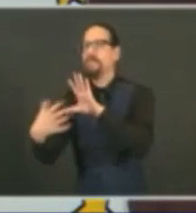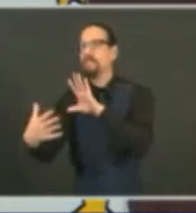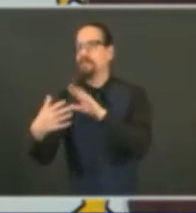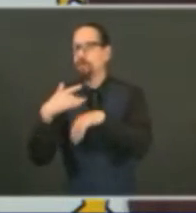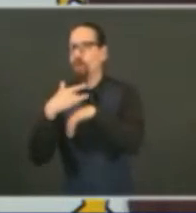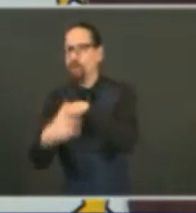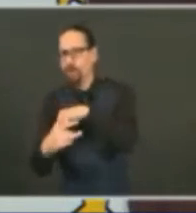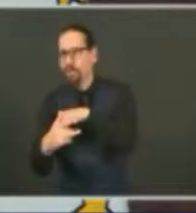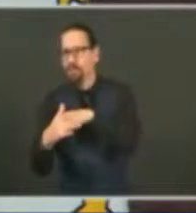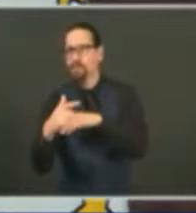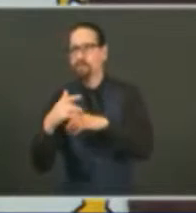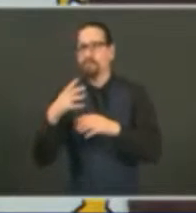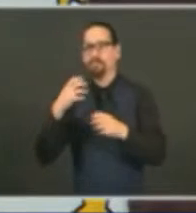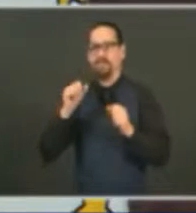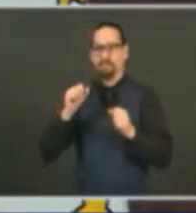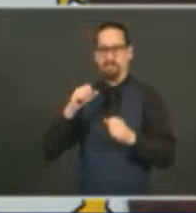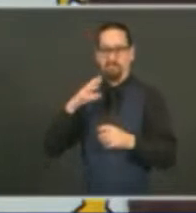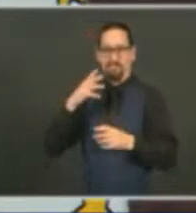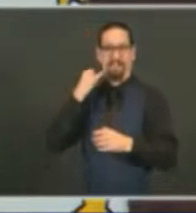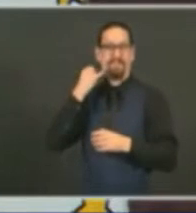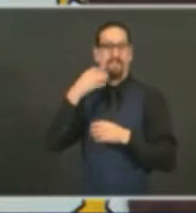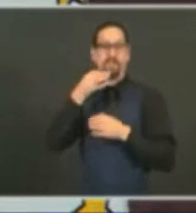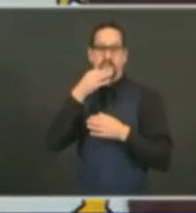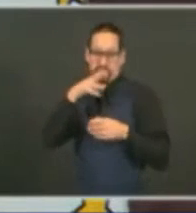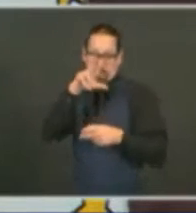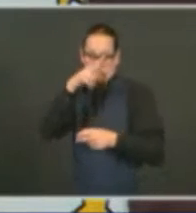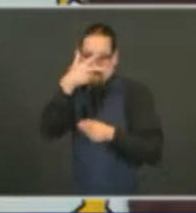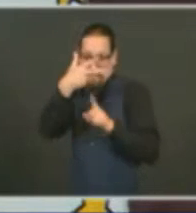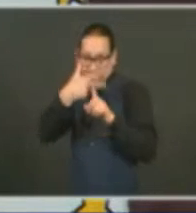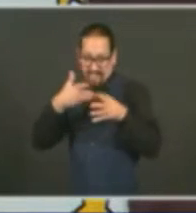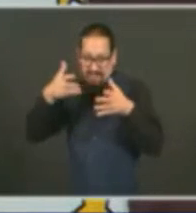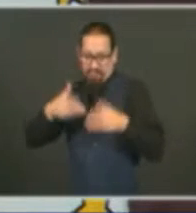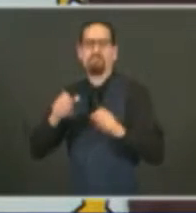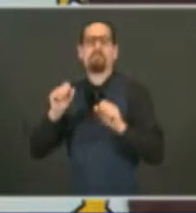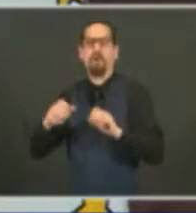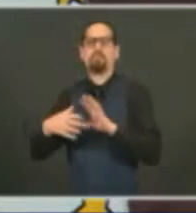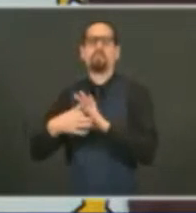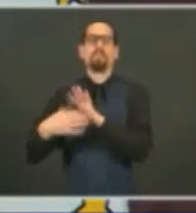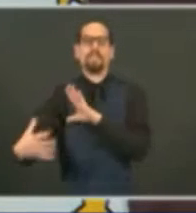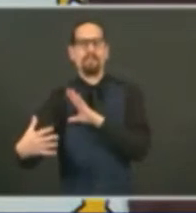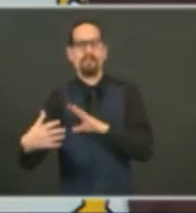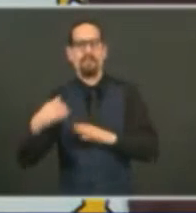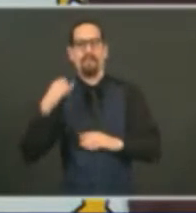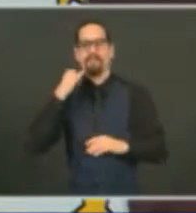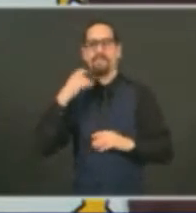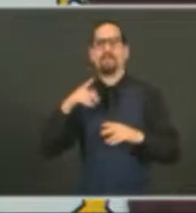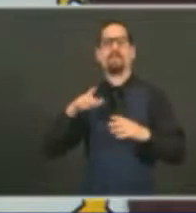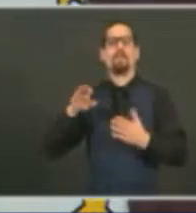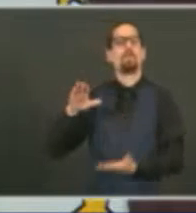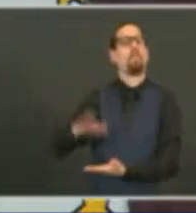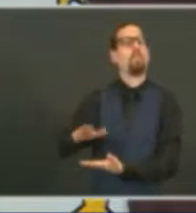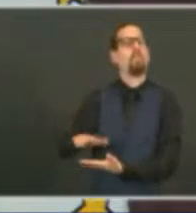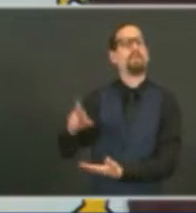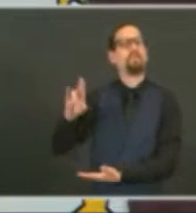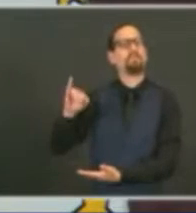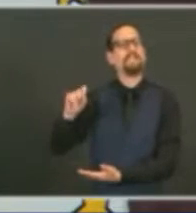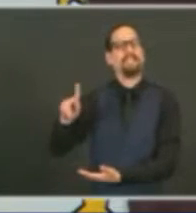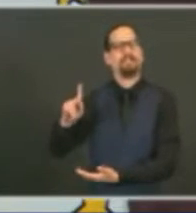were nonviolent, low-level offenders. This is maximum security. These are